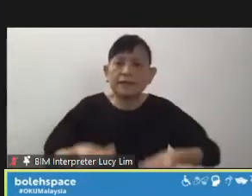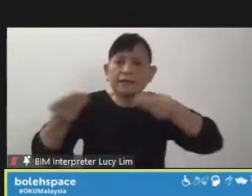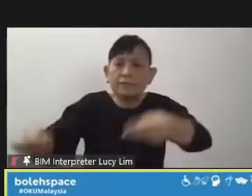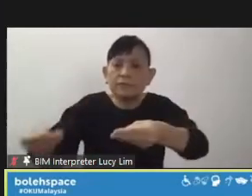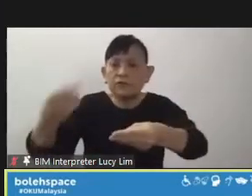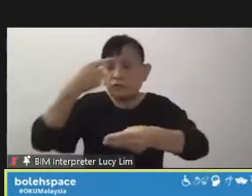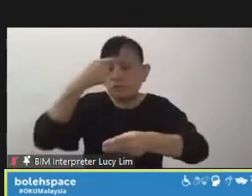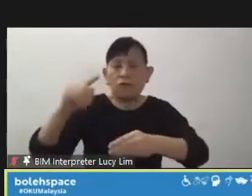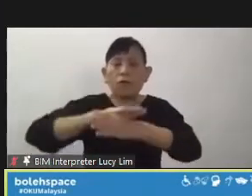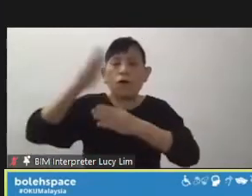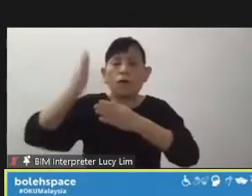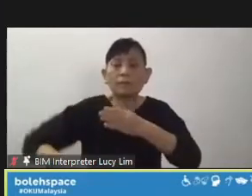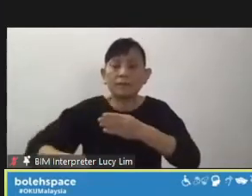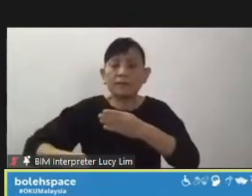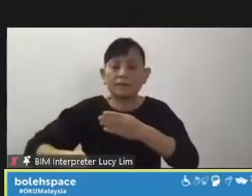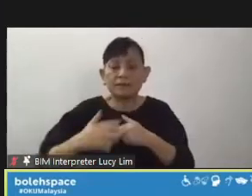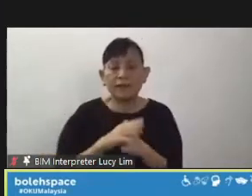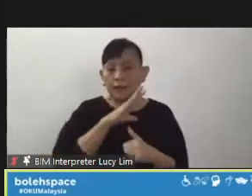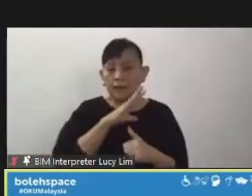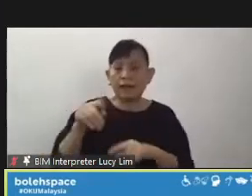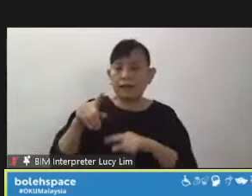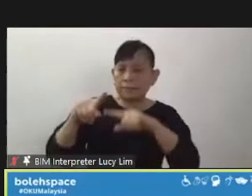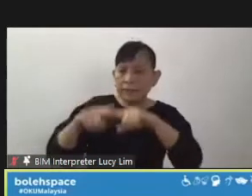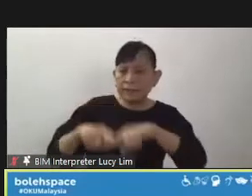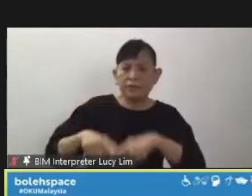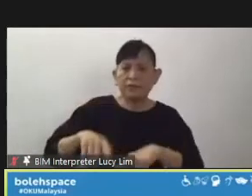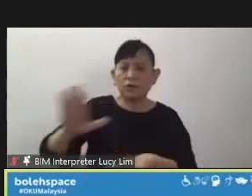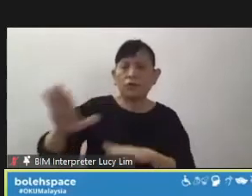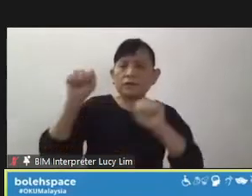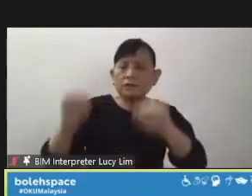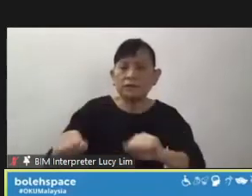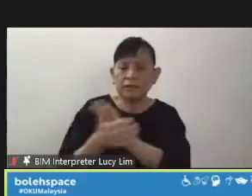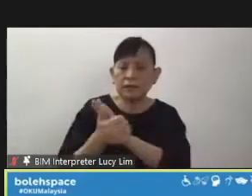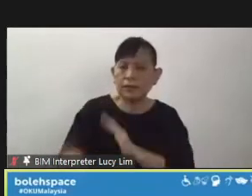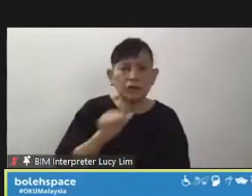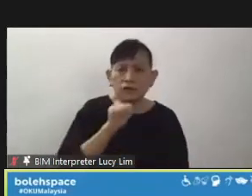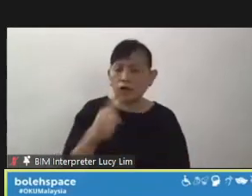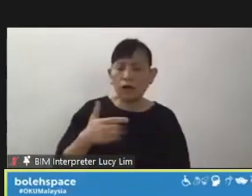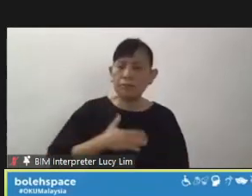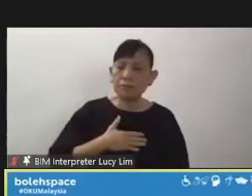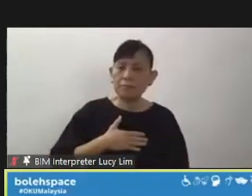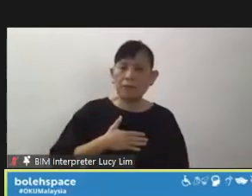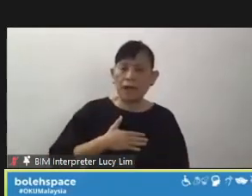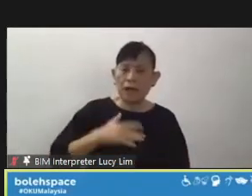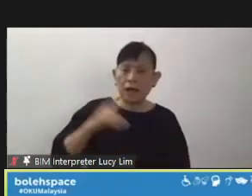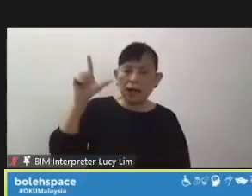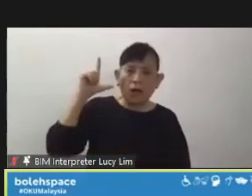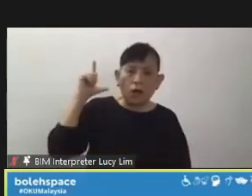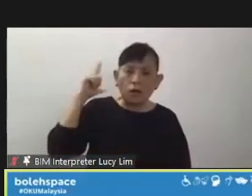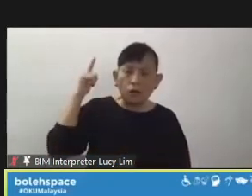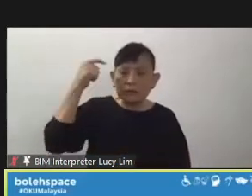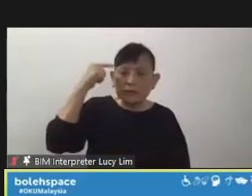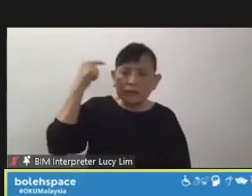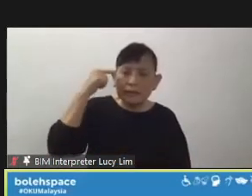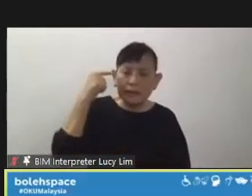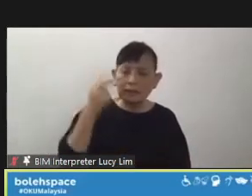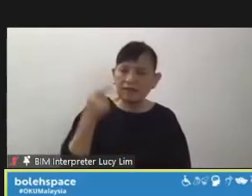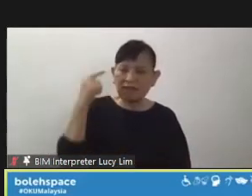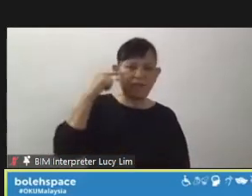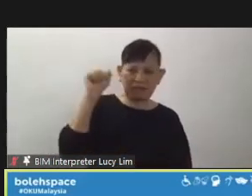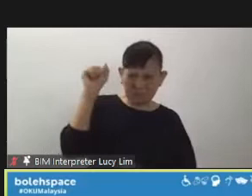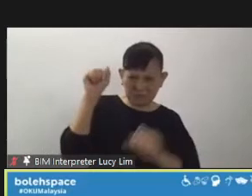you have to give them based on their capacity, not based on your own logical thinking. No.